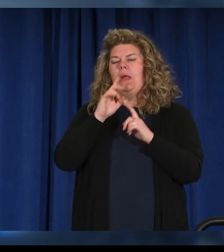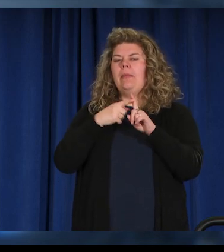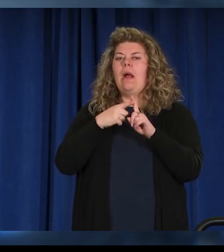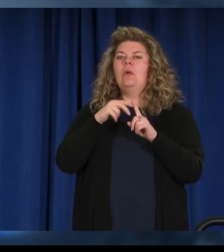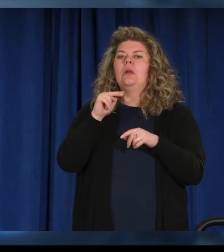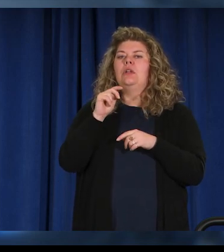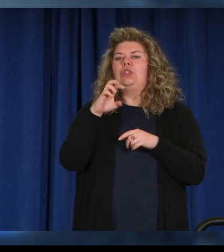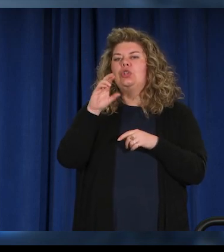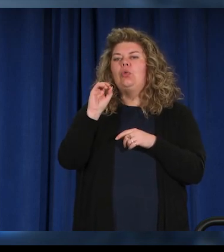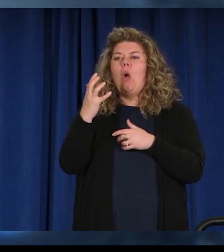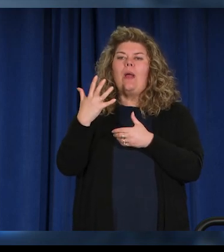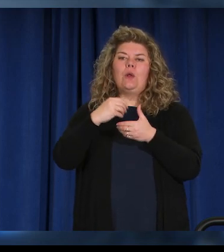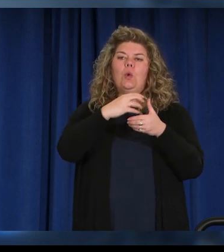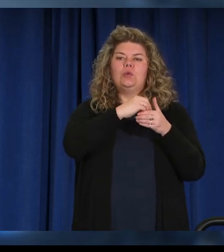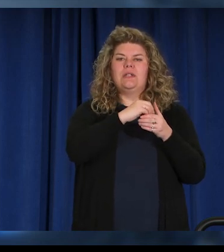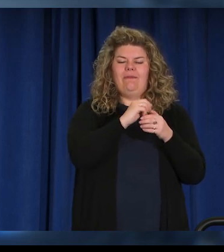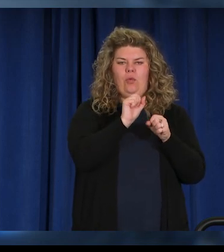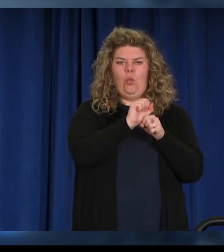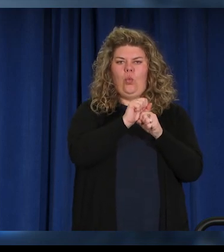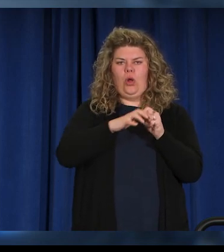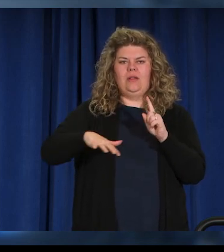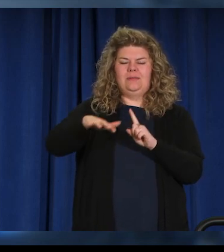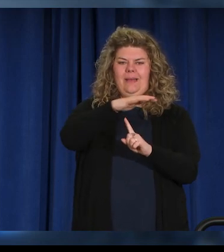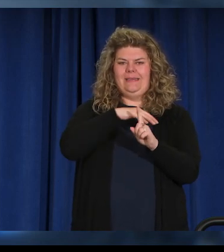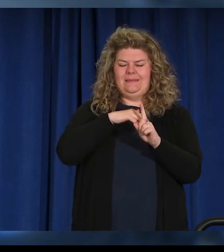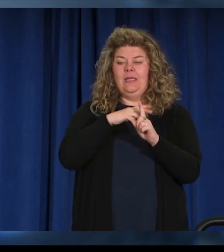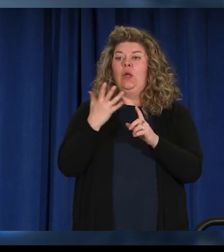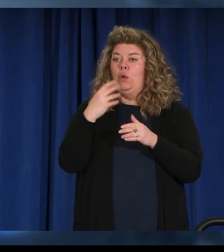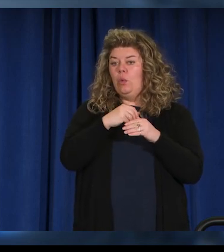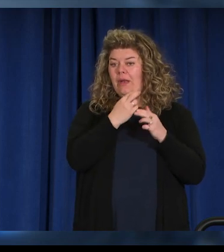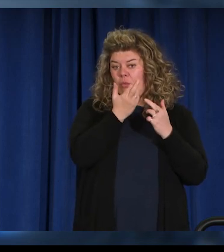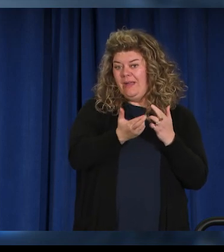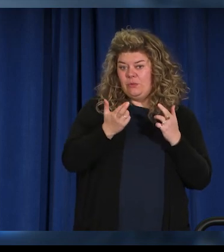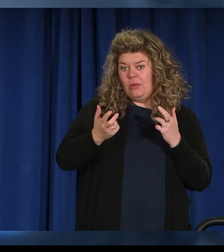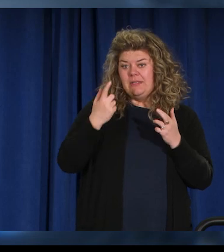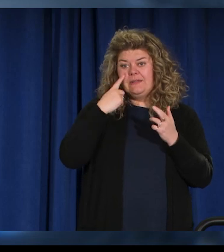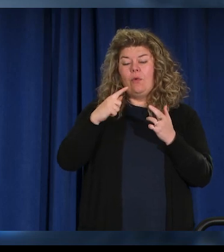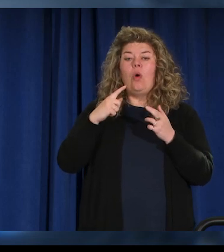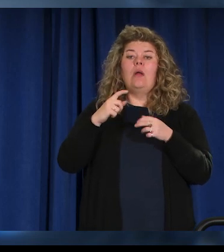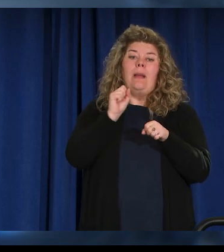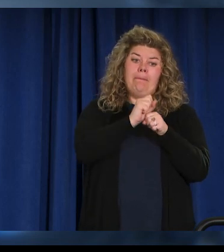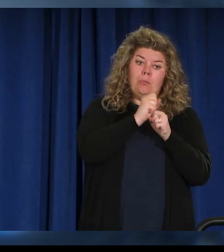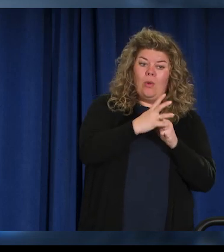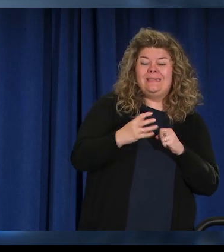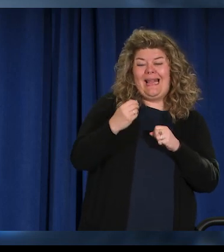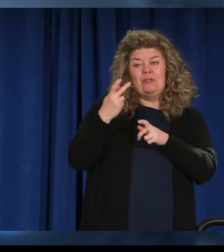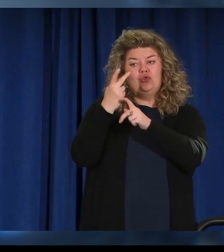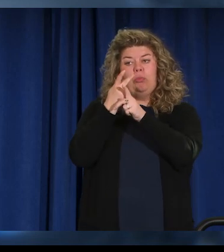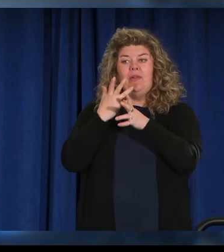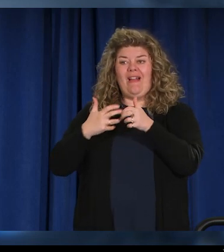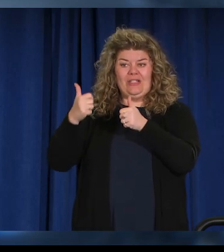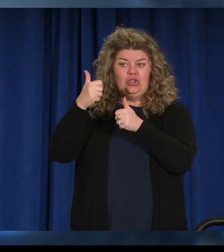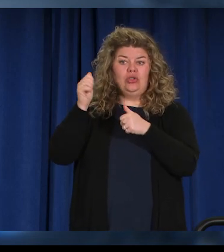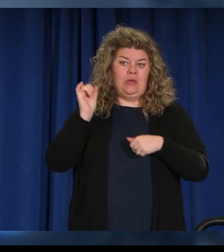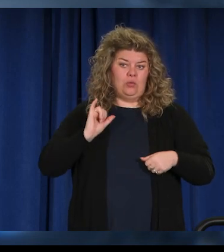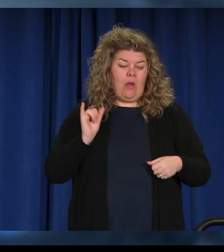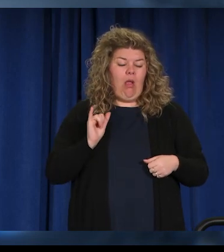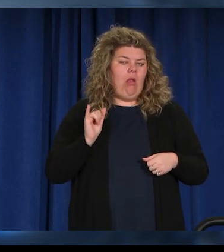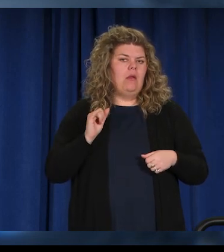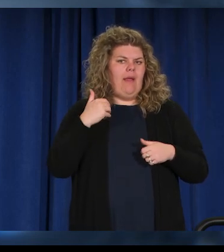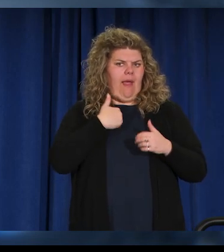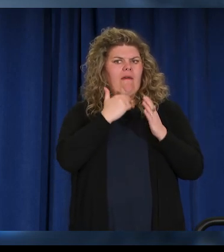neuro-inclusive workplace practices, including resources for employees and for supervisors. And we have a tangible list of things that can be